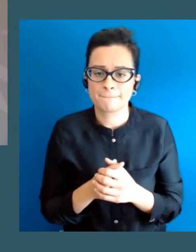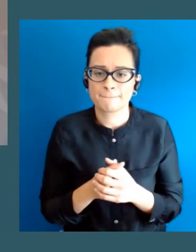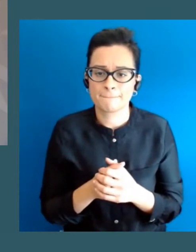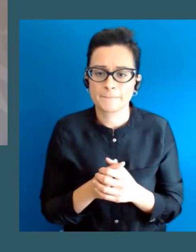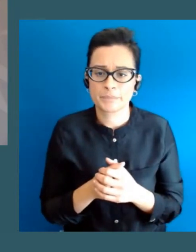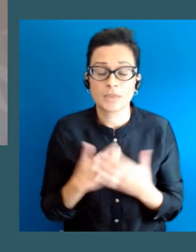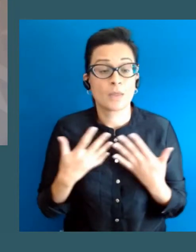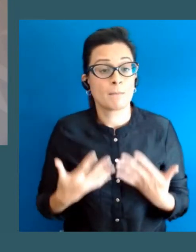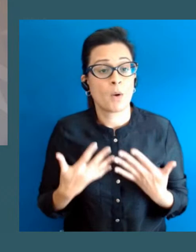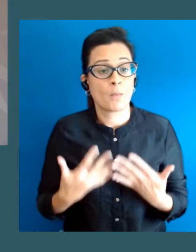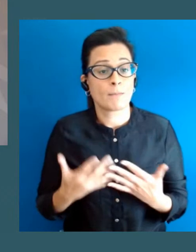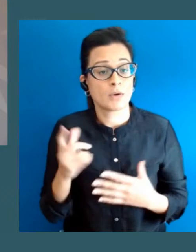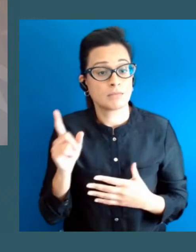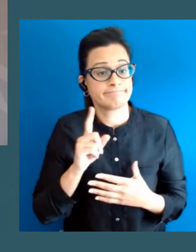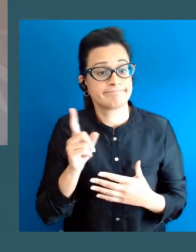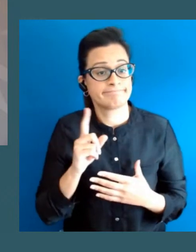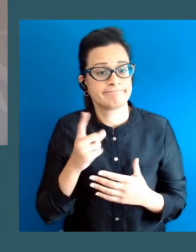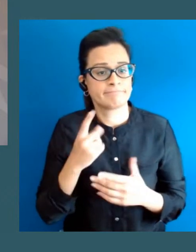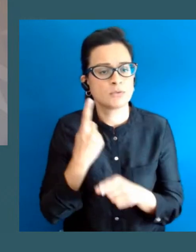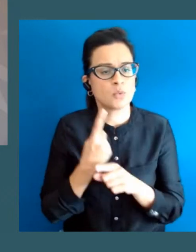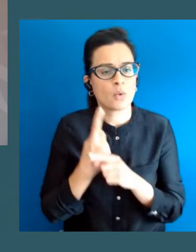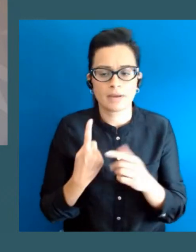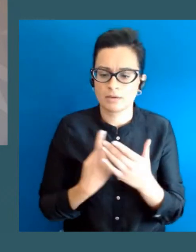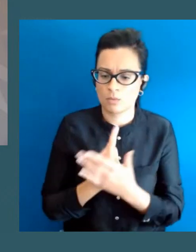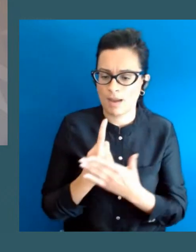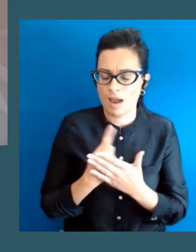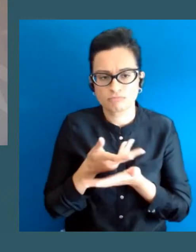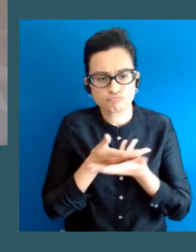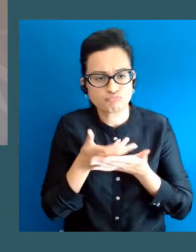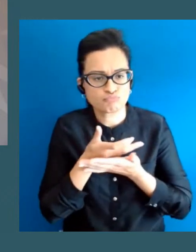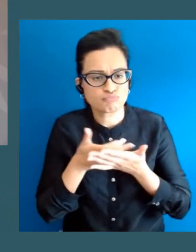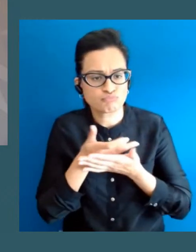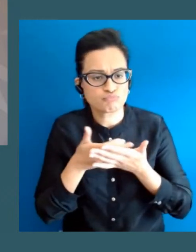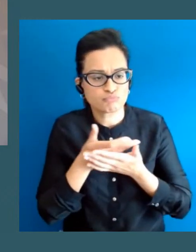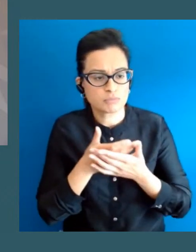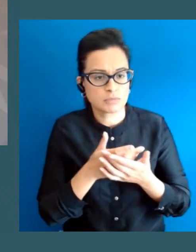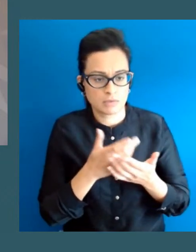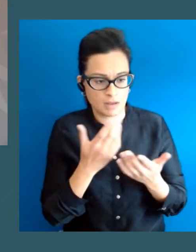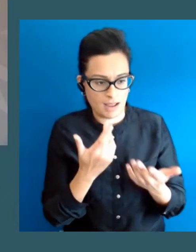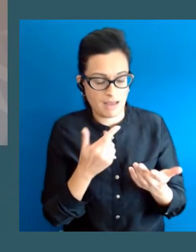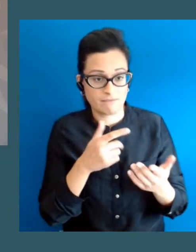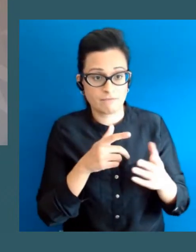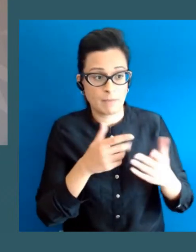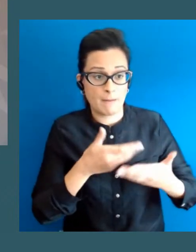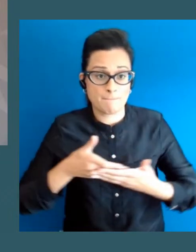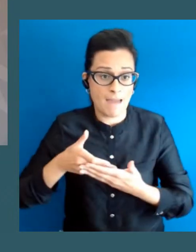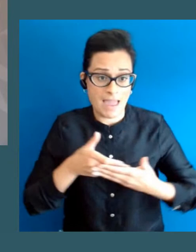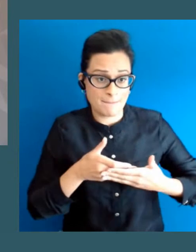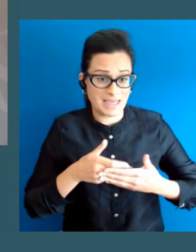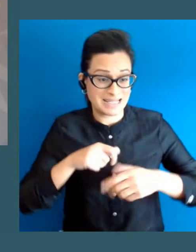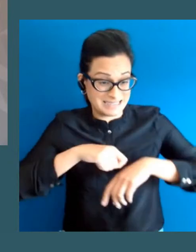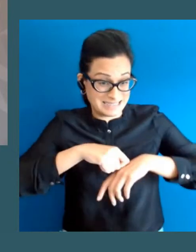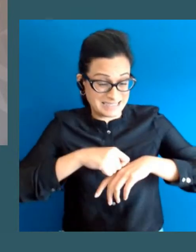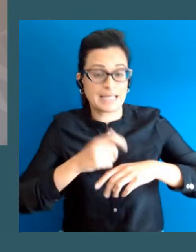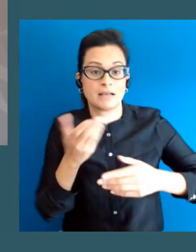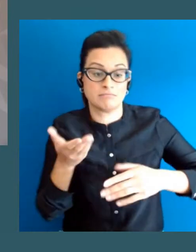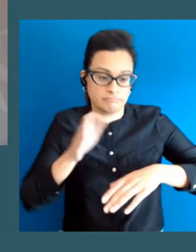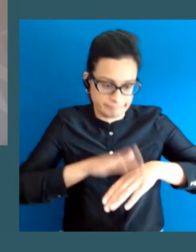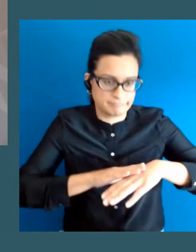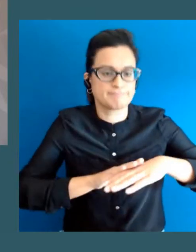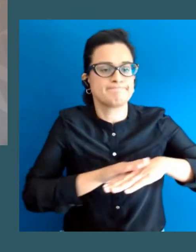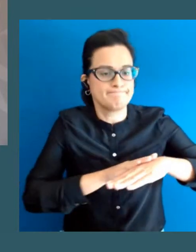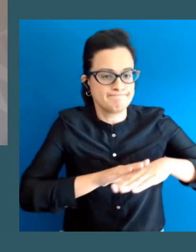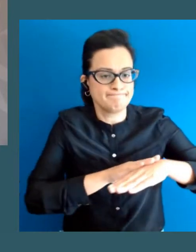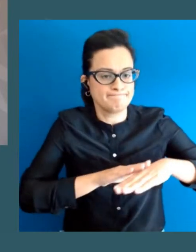only talking about rubbing it directly on the baby's skin. No,